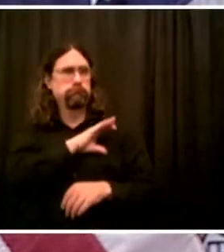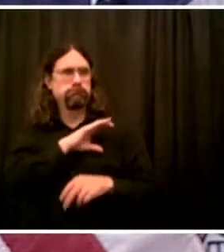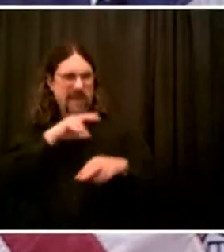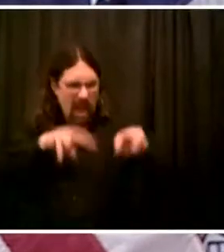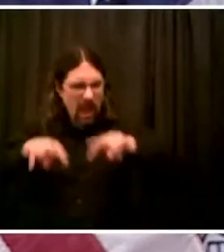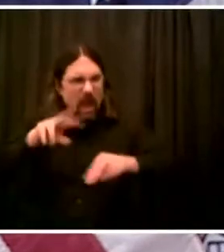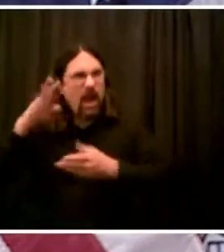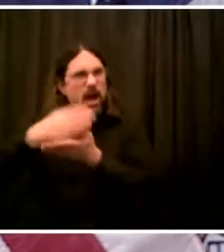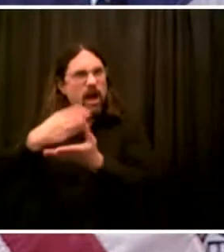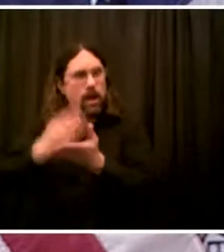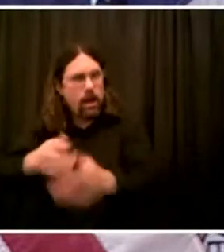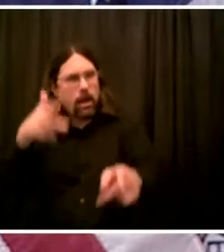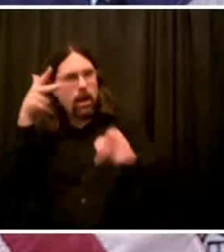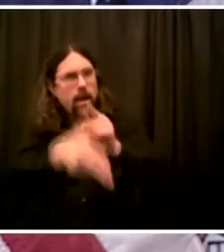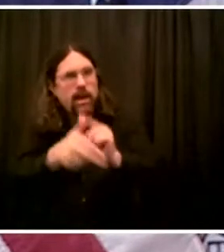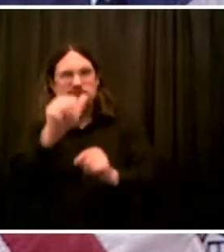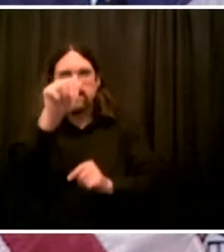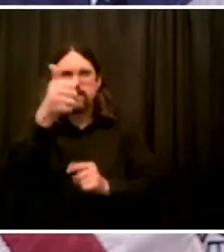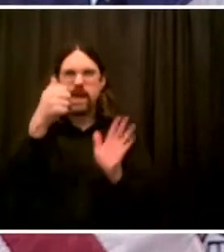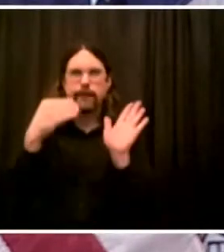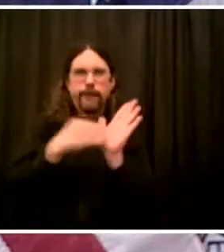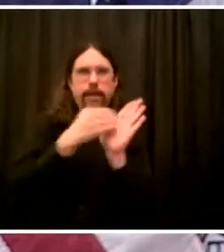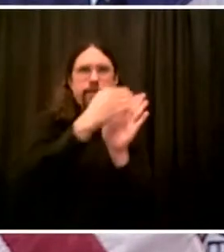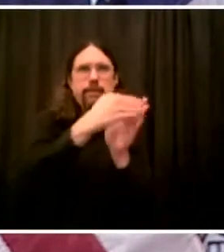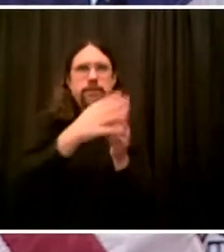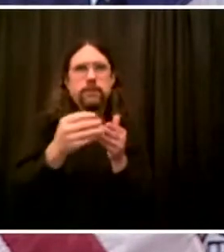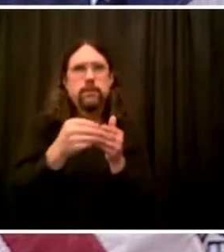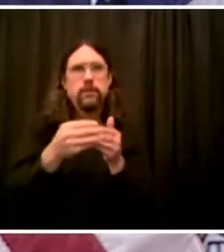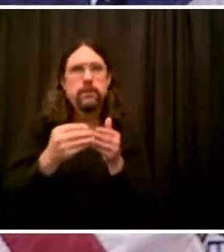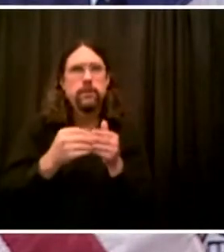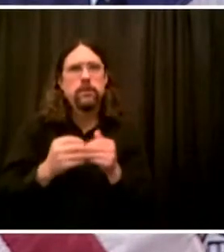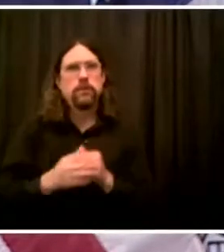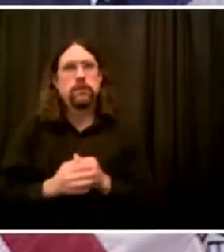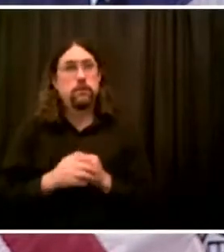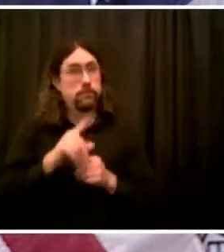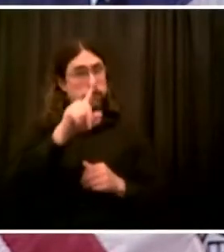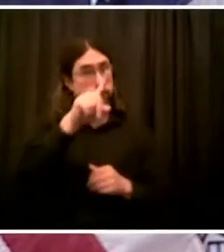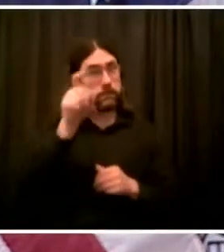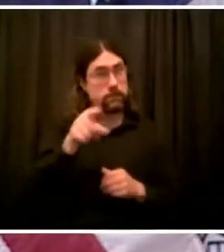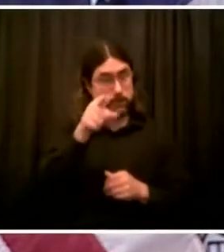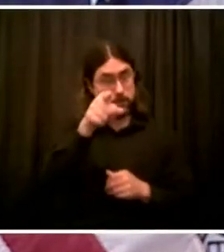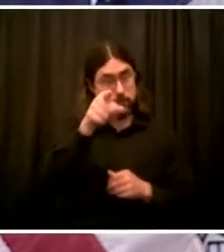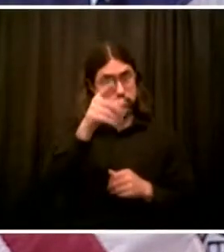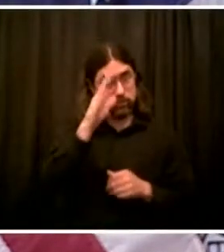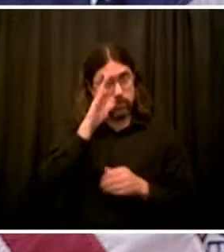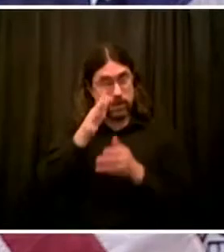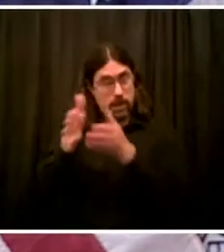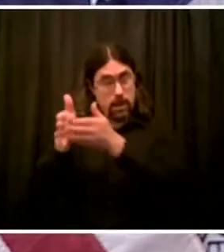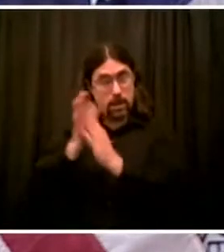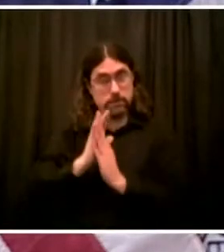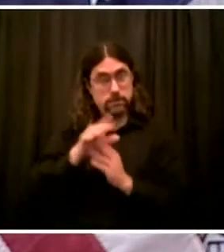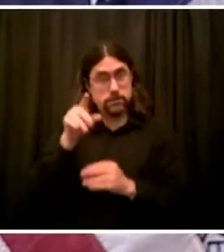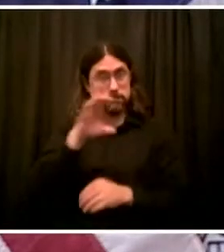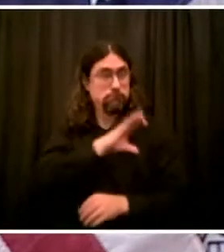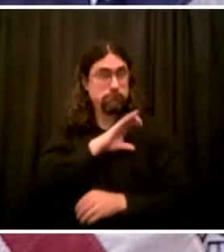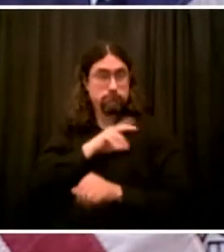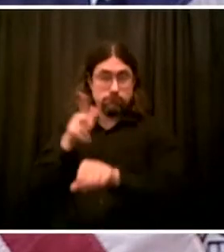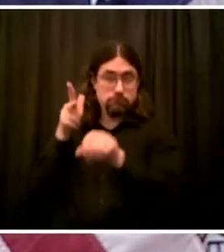the NYPD to cut more than that $10 million? So, Bridget, on the NYPD, we're going to look at